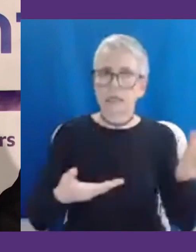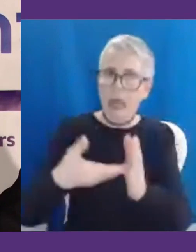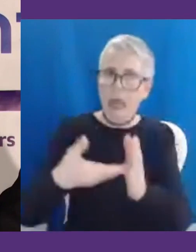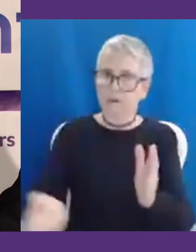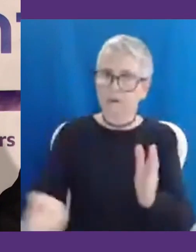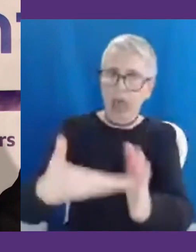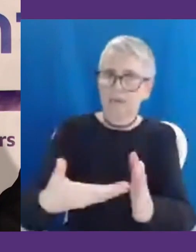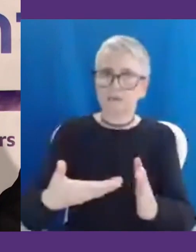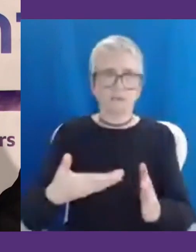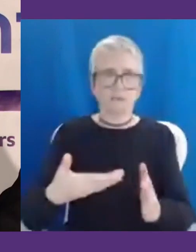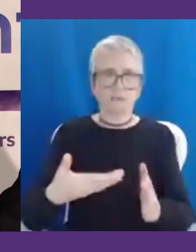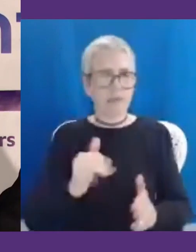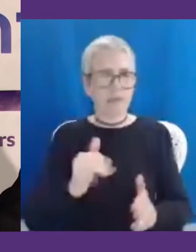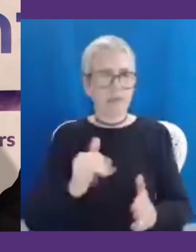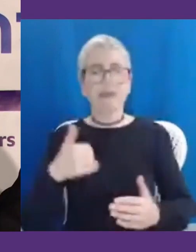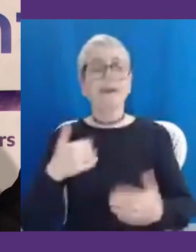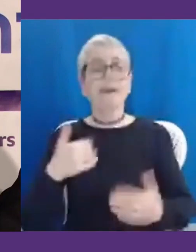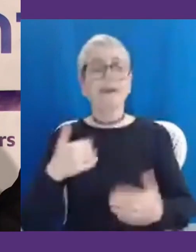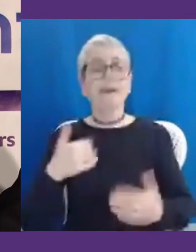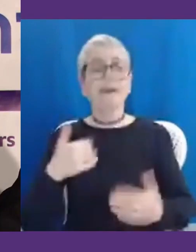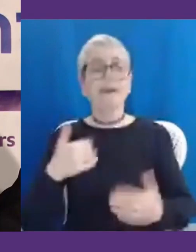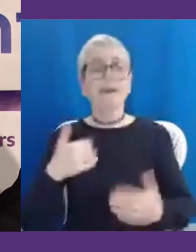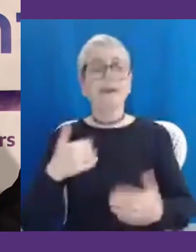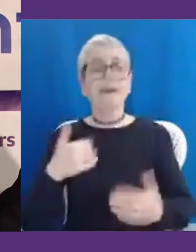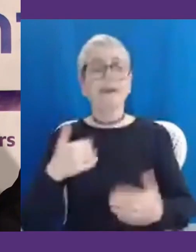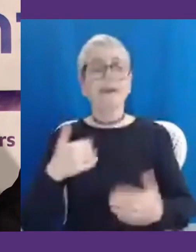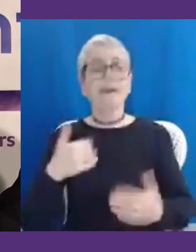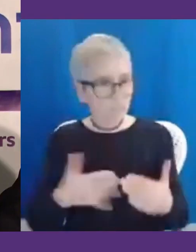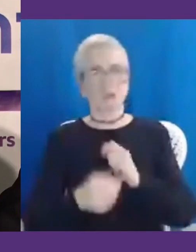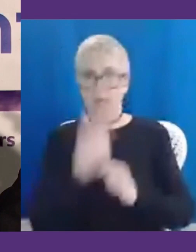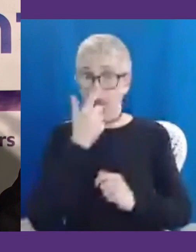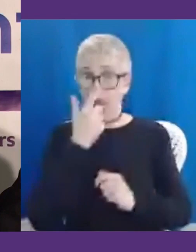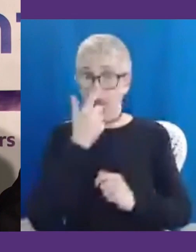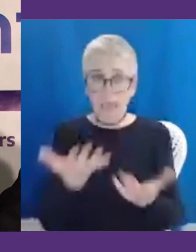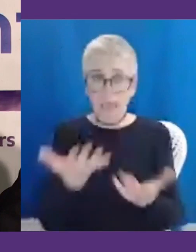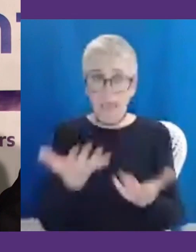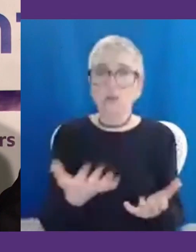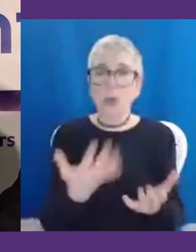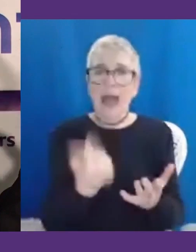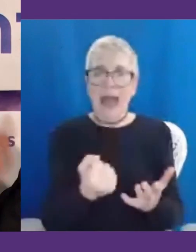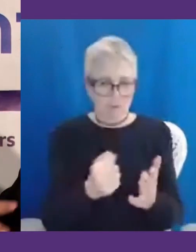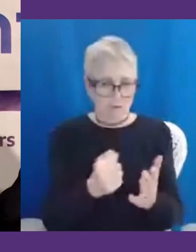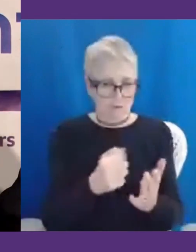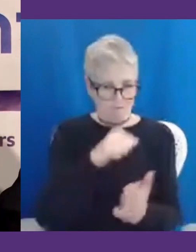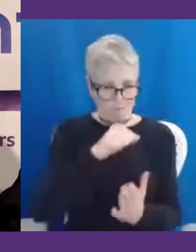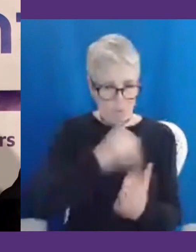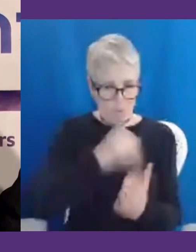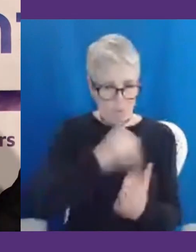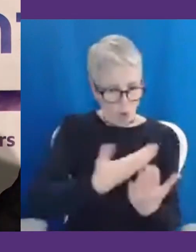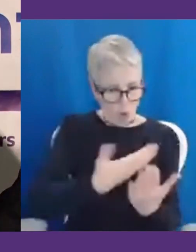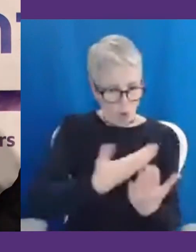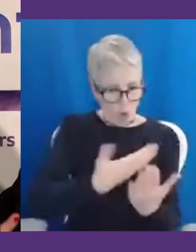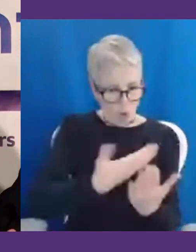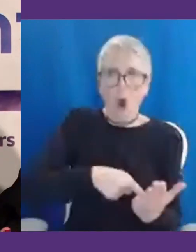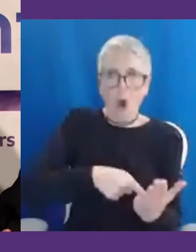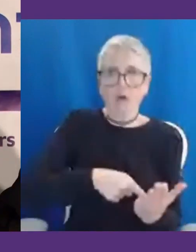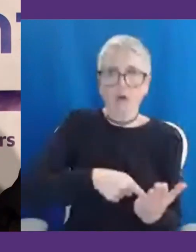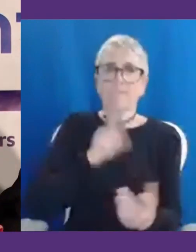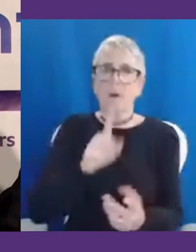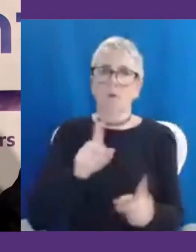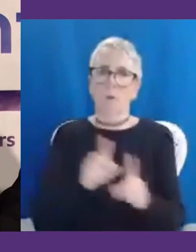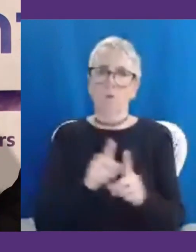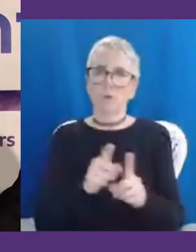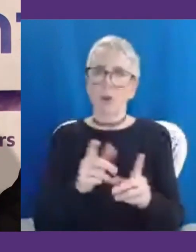hard copy of it, but there's also been adopted by the individual titles because they have their own style